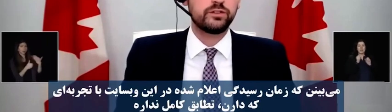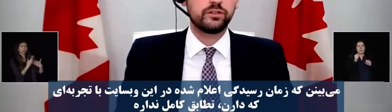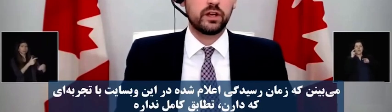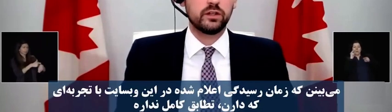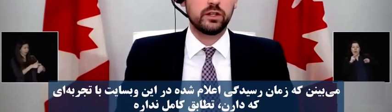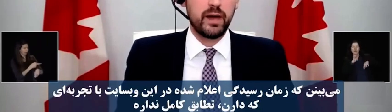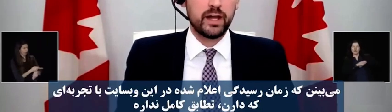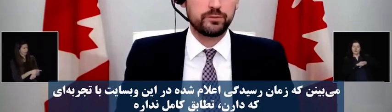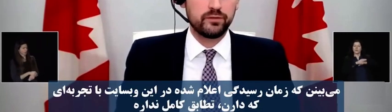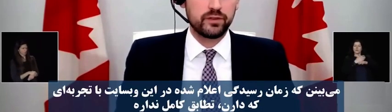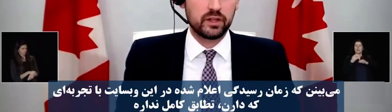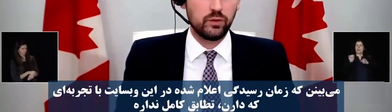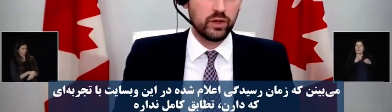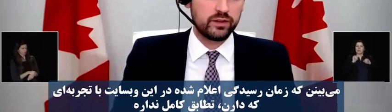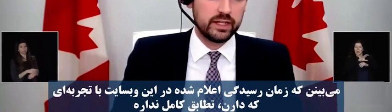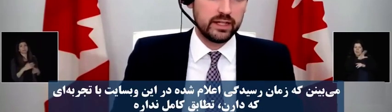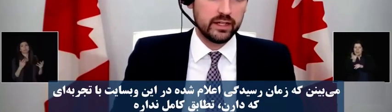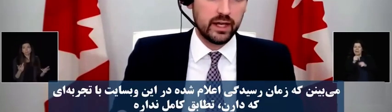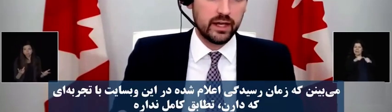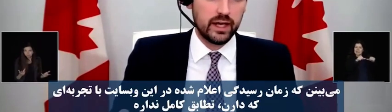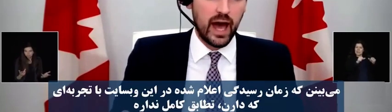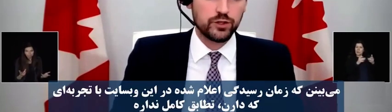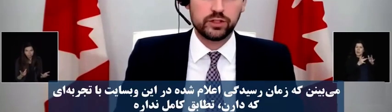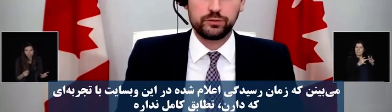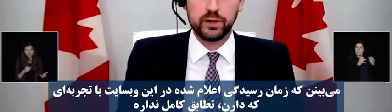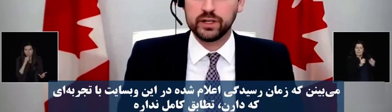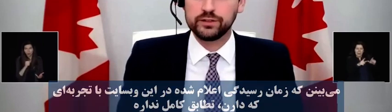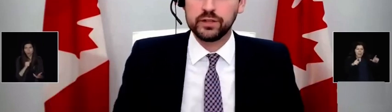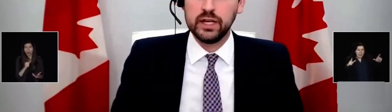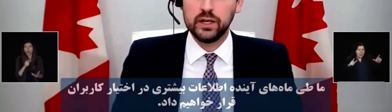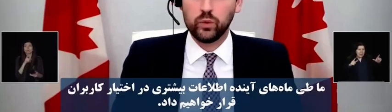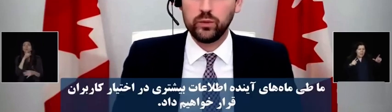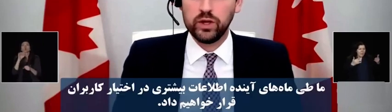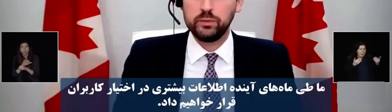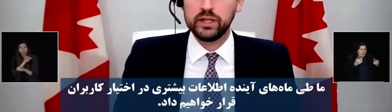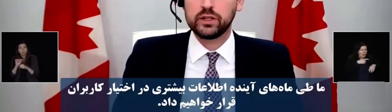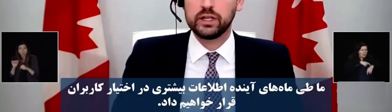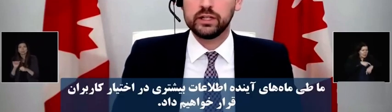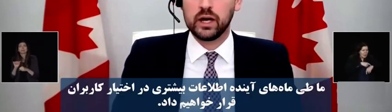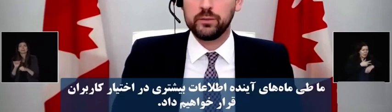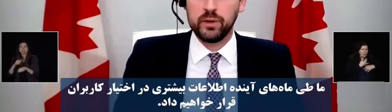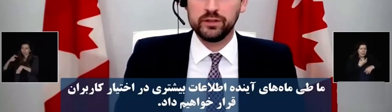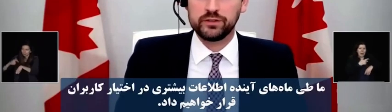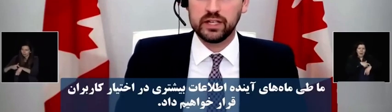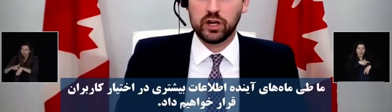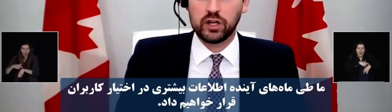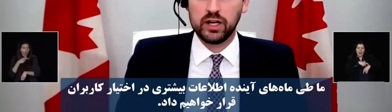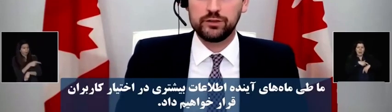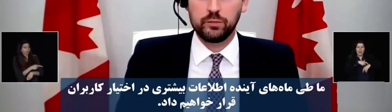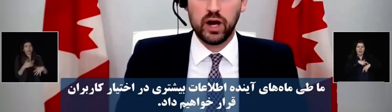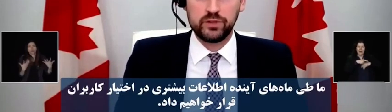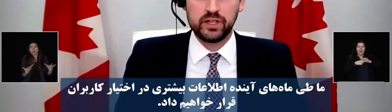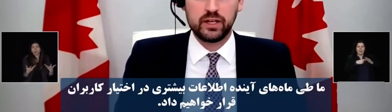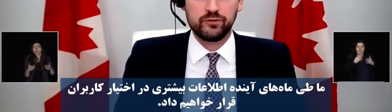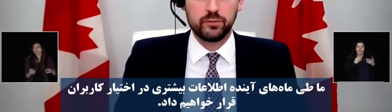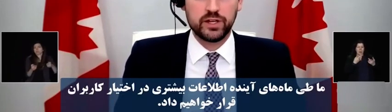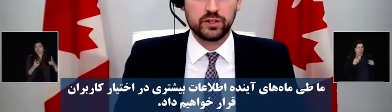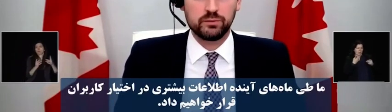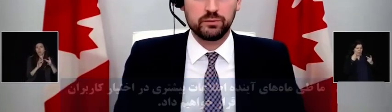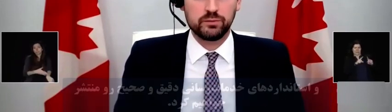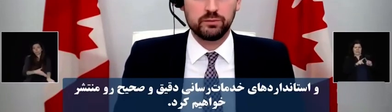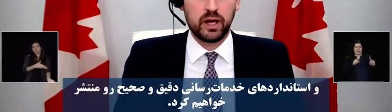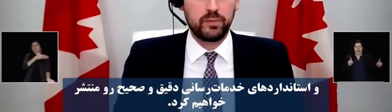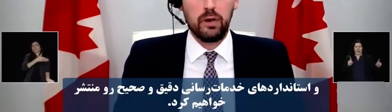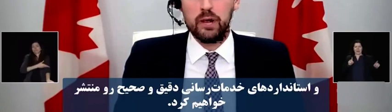don't necessarily match perfectly with the actual experience. We will be looking in the coming months to give our clients more up-to-date